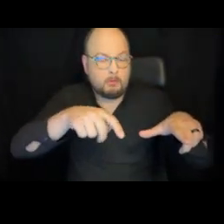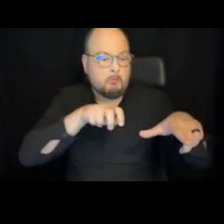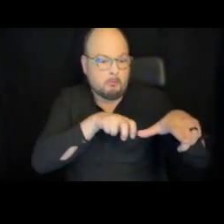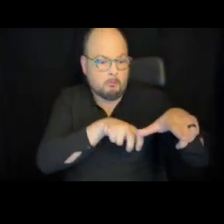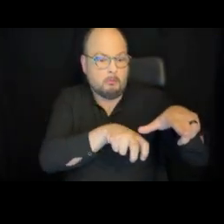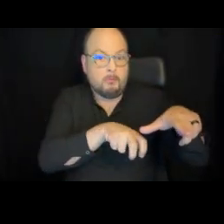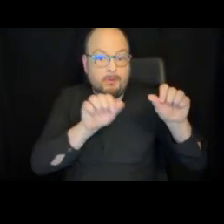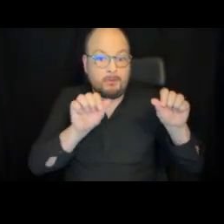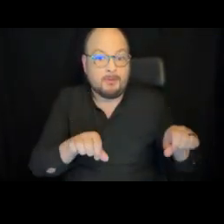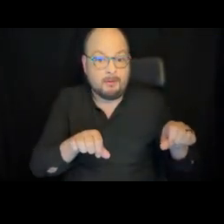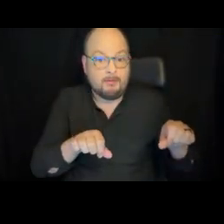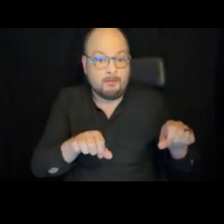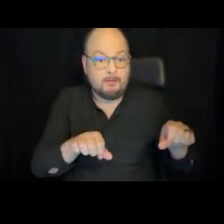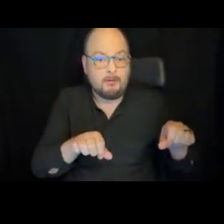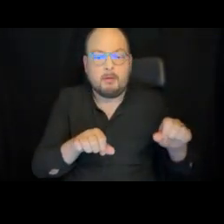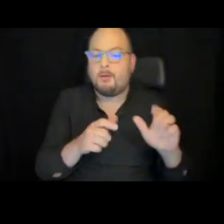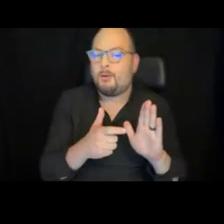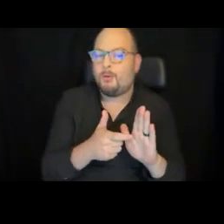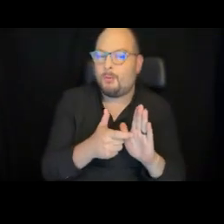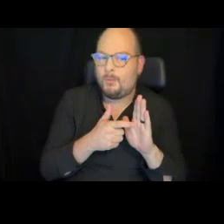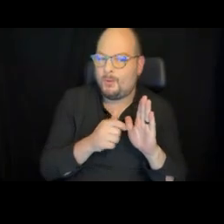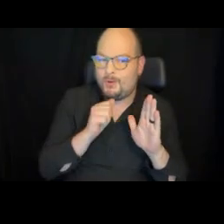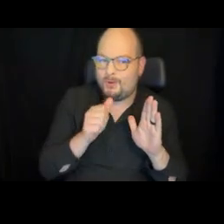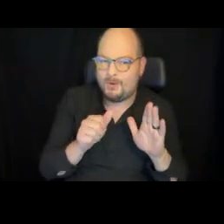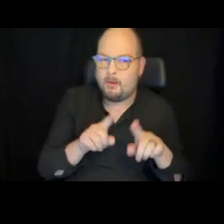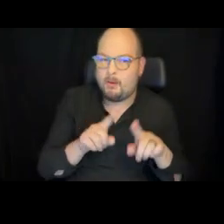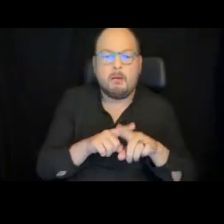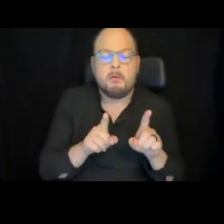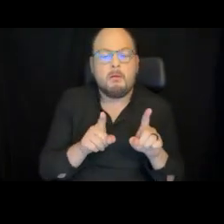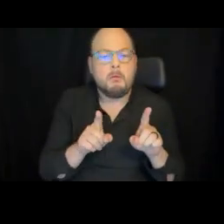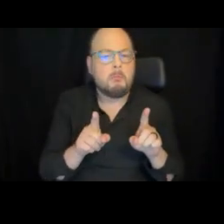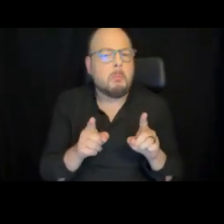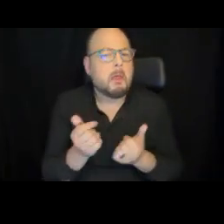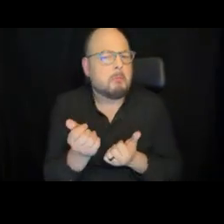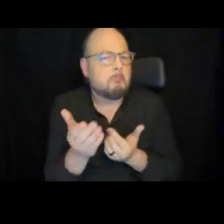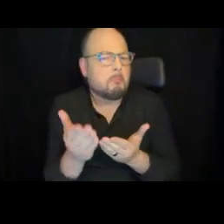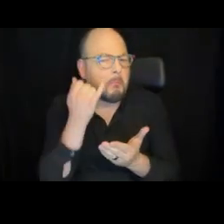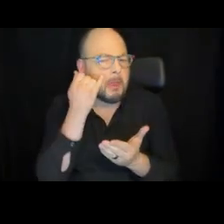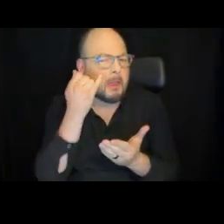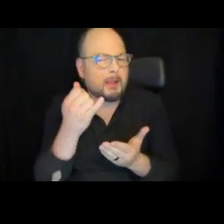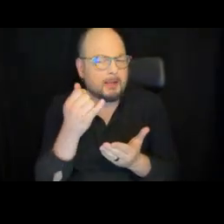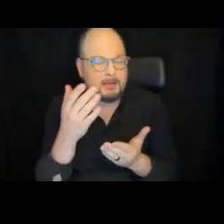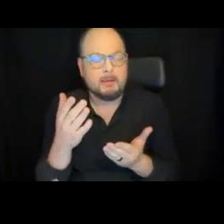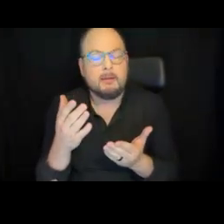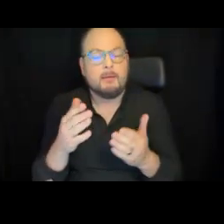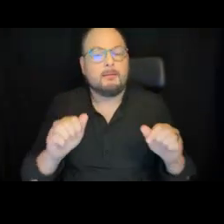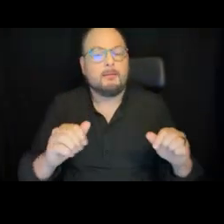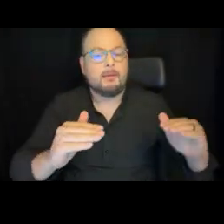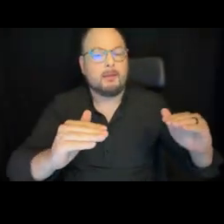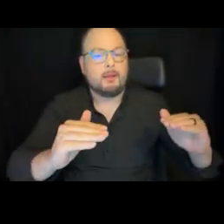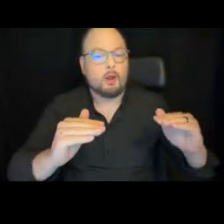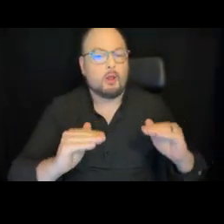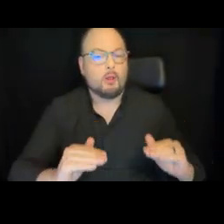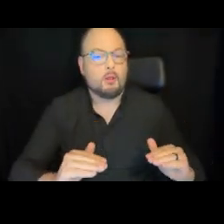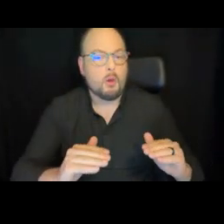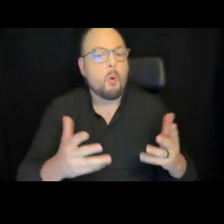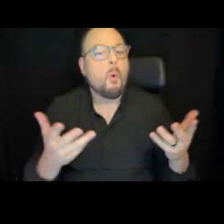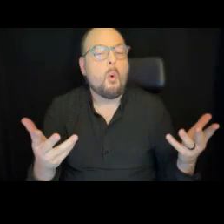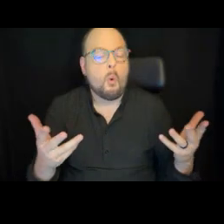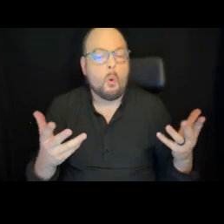suggested that it be placed in lowered or adjustable height